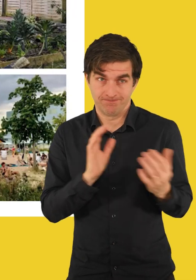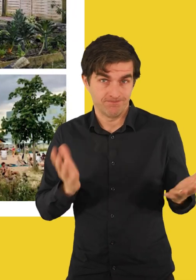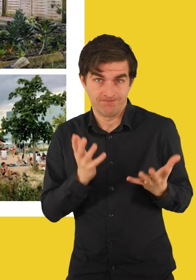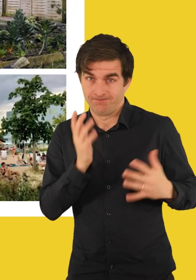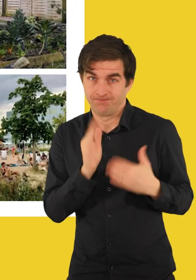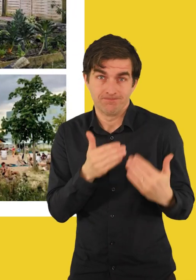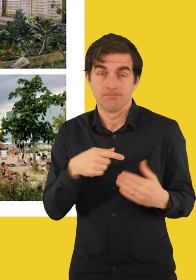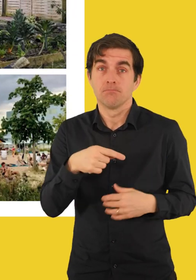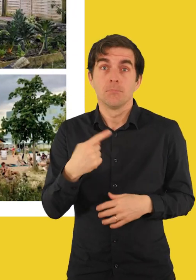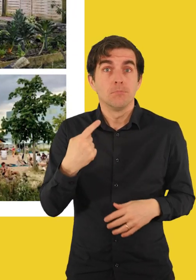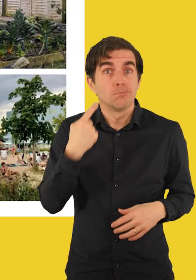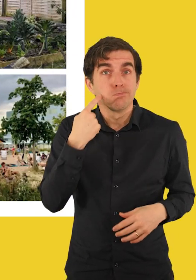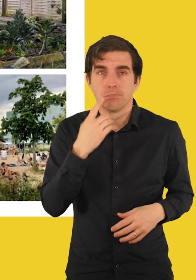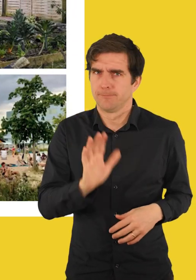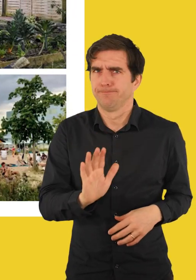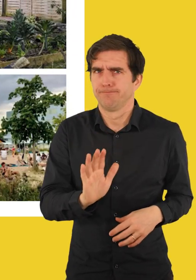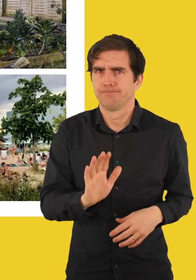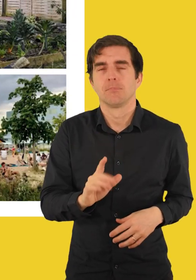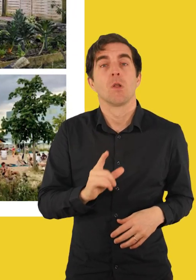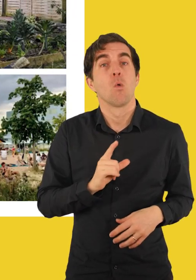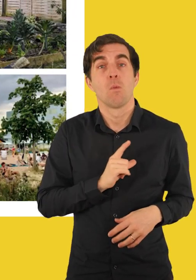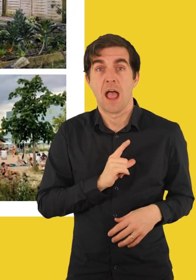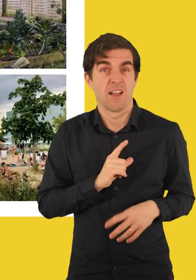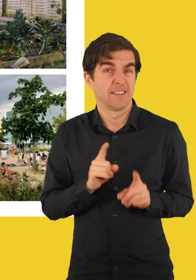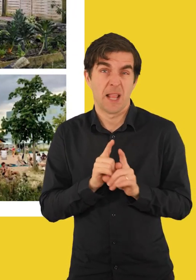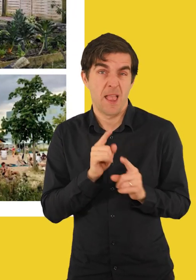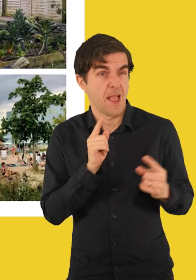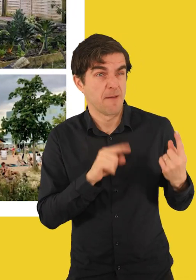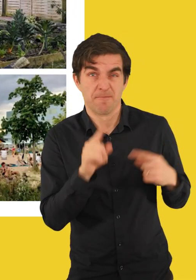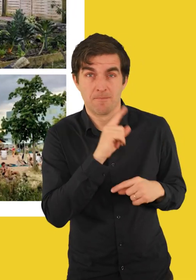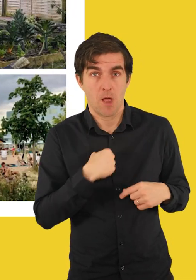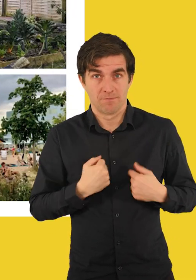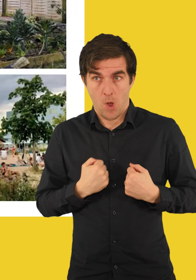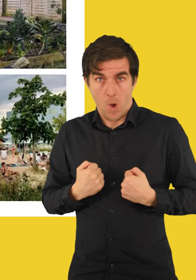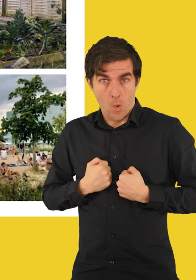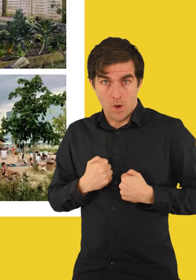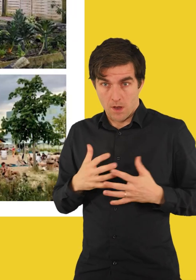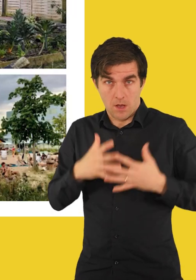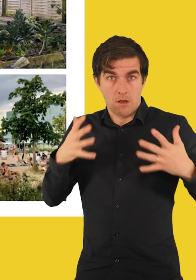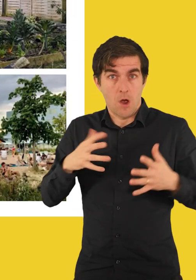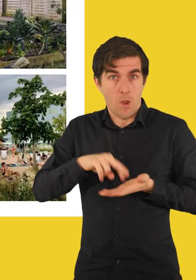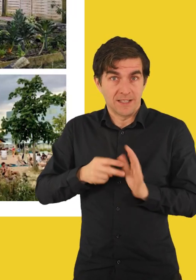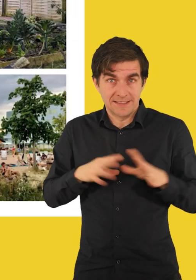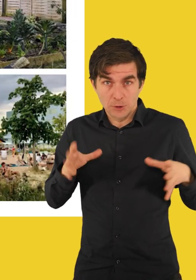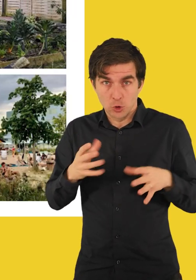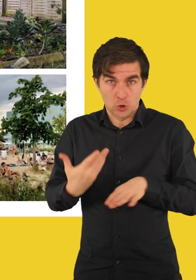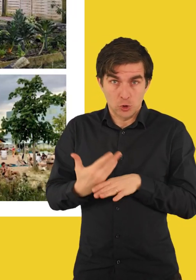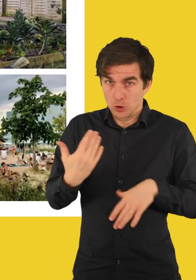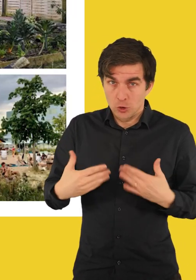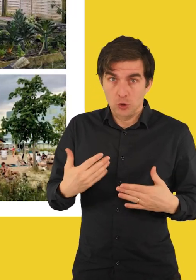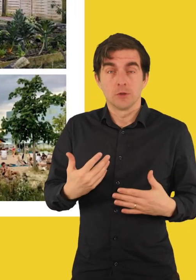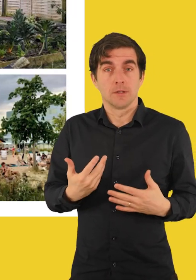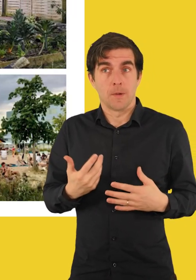also not easy, because I still have, like Elsbeth, we have our big